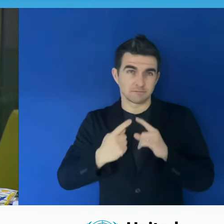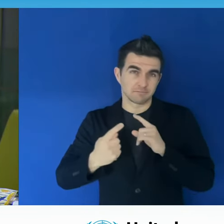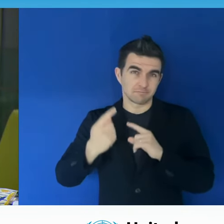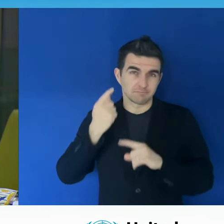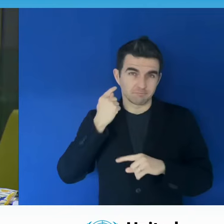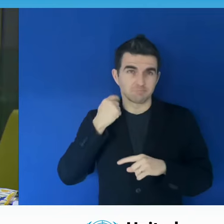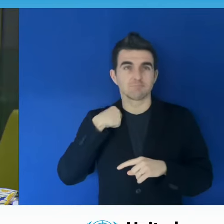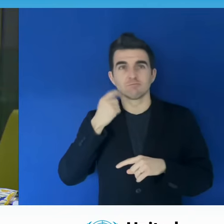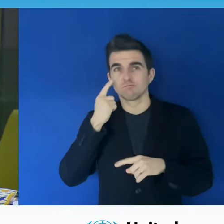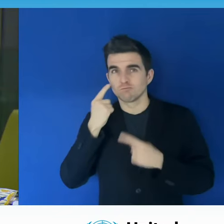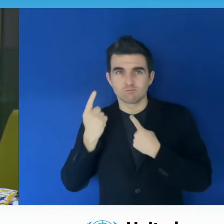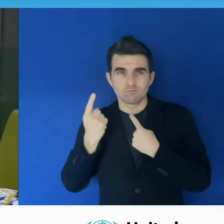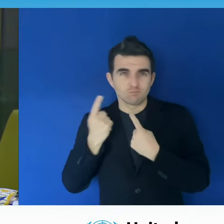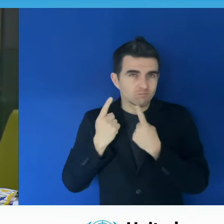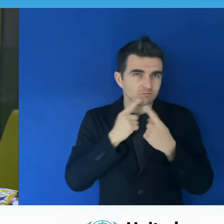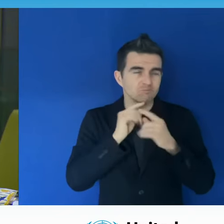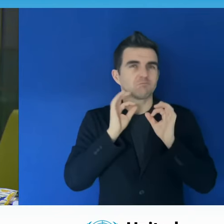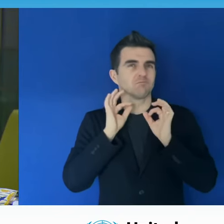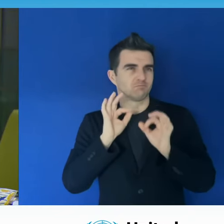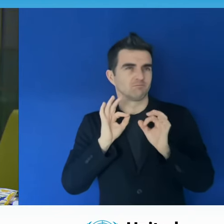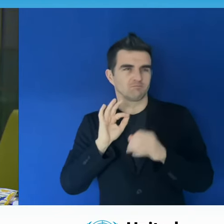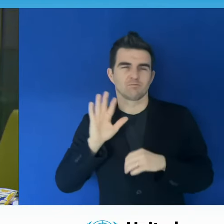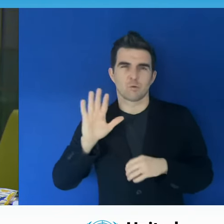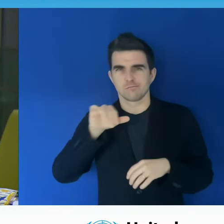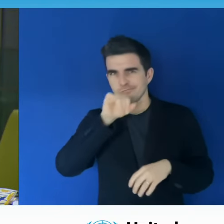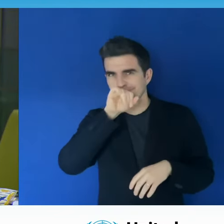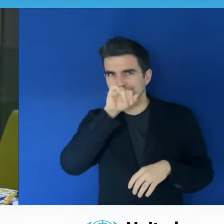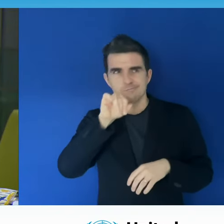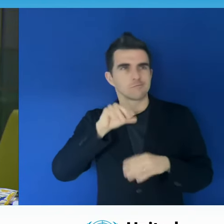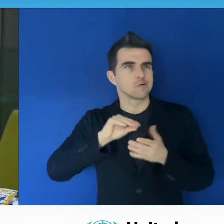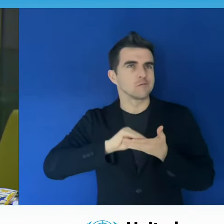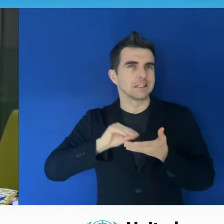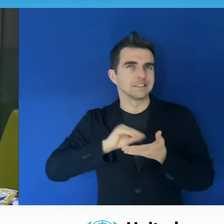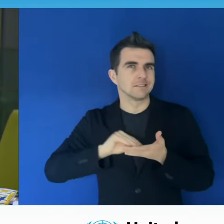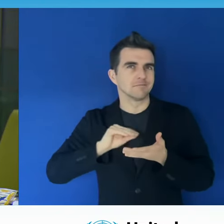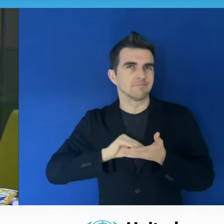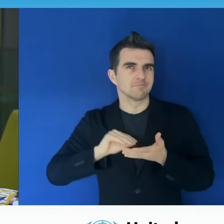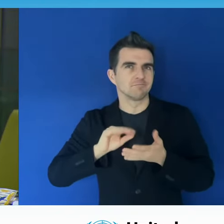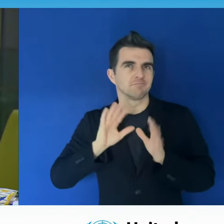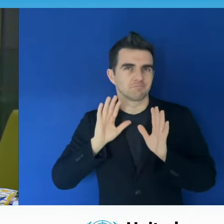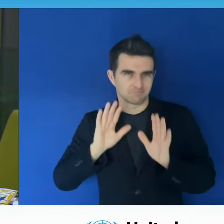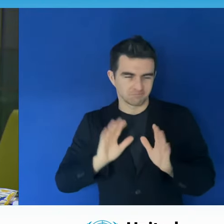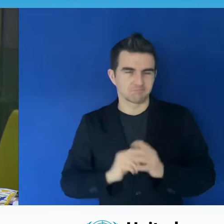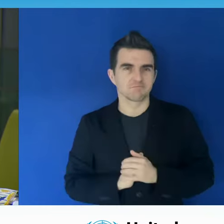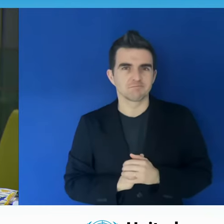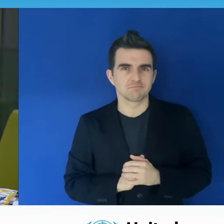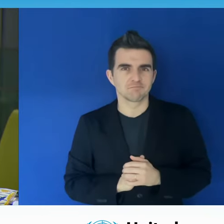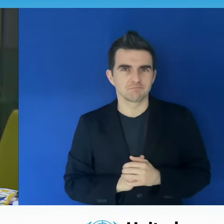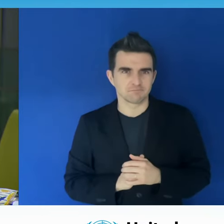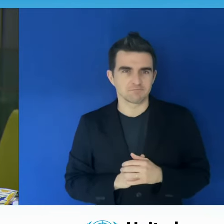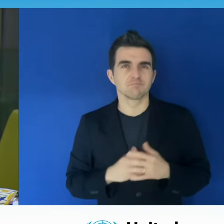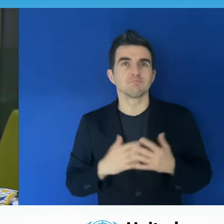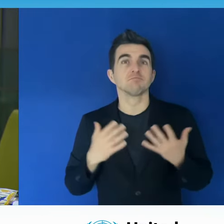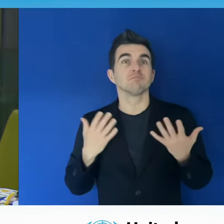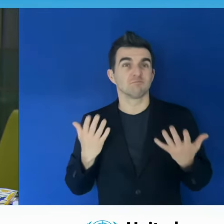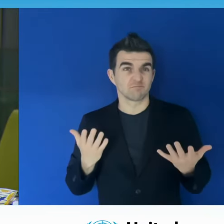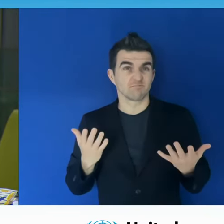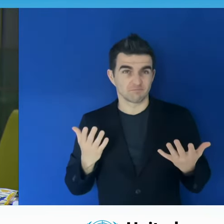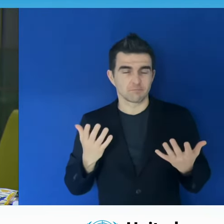So, la salud mental. Mental health, the mental well-being,